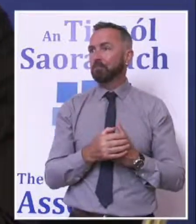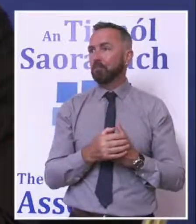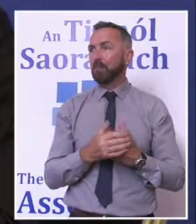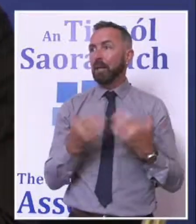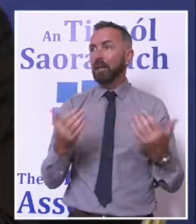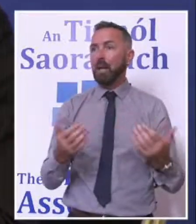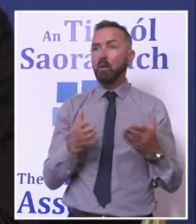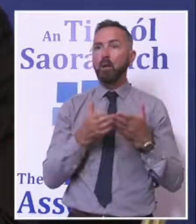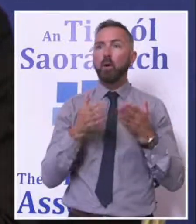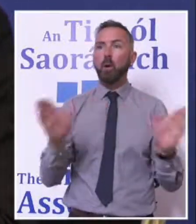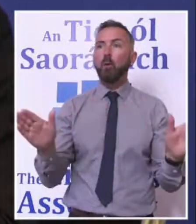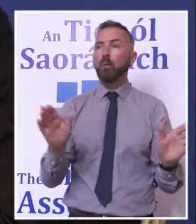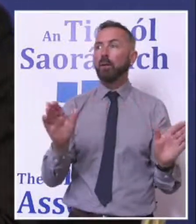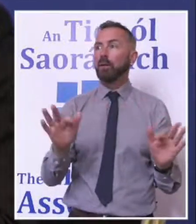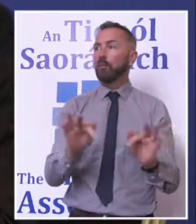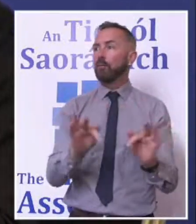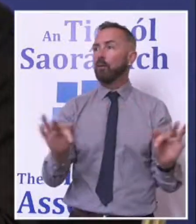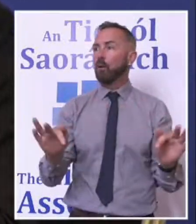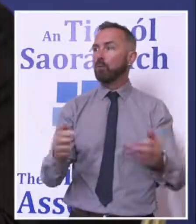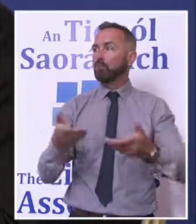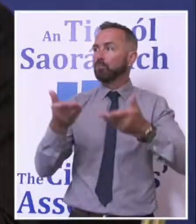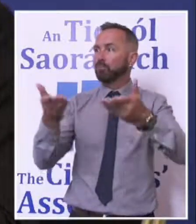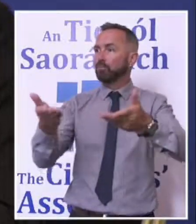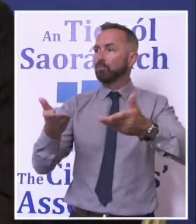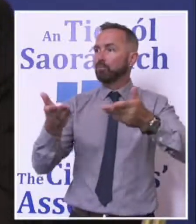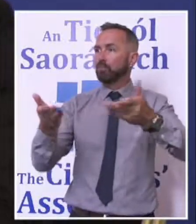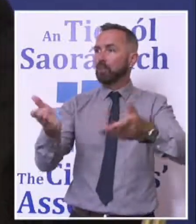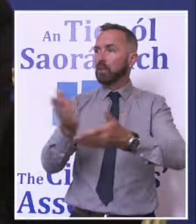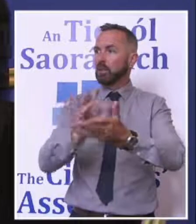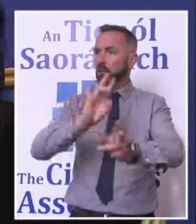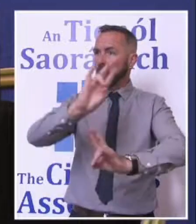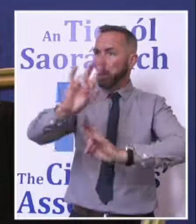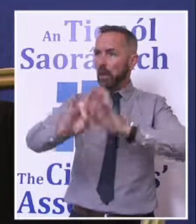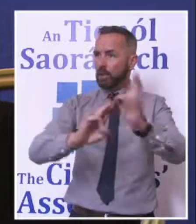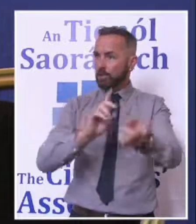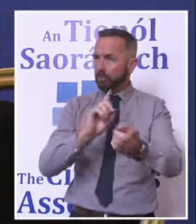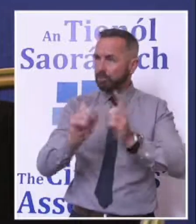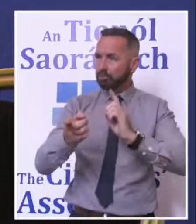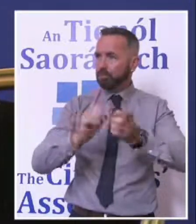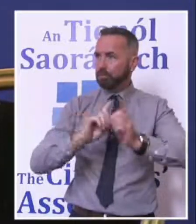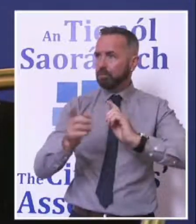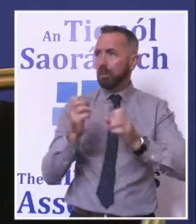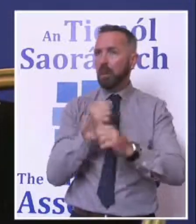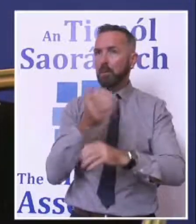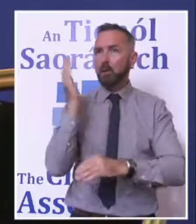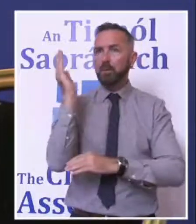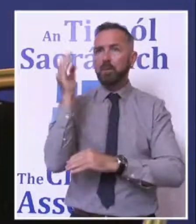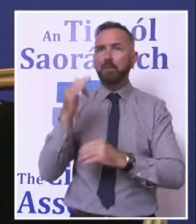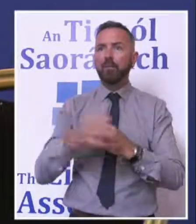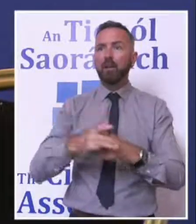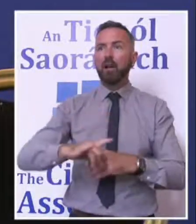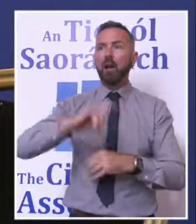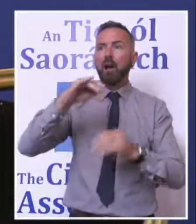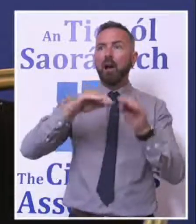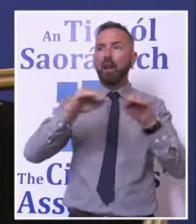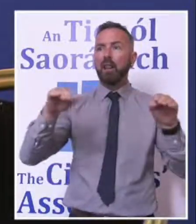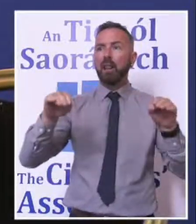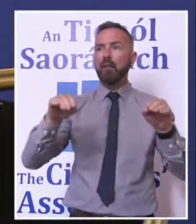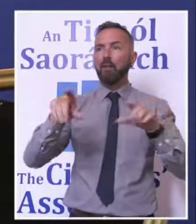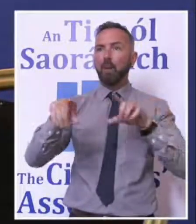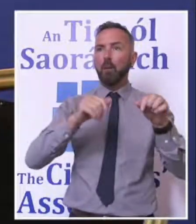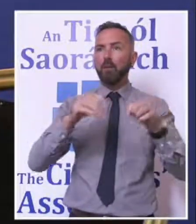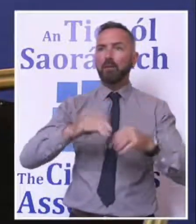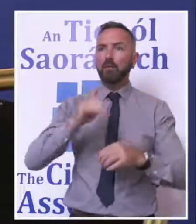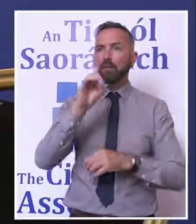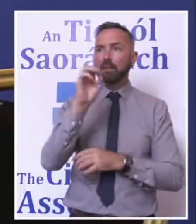we're now going to open the floor up to probe some of those questions on the presentation about high-level options for a directly elected mayor and